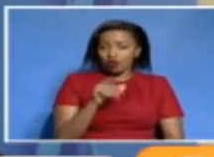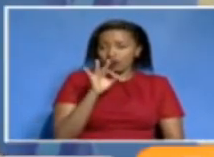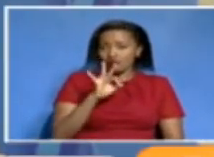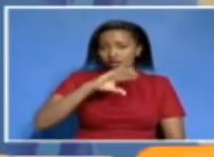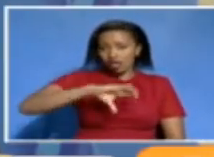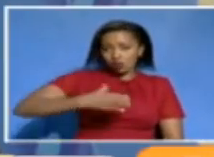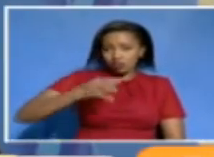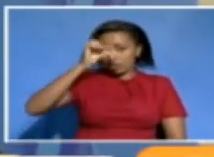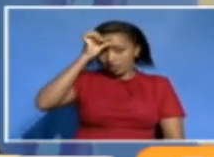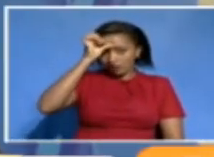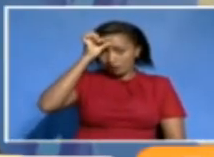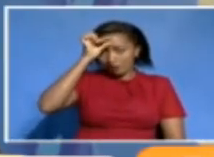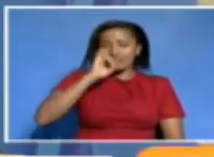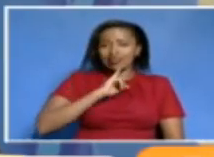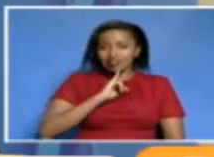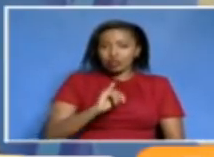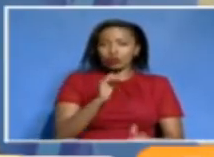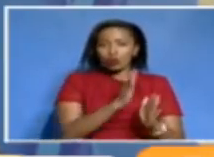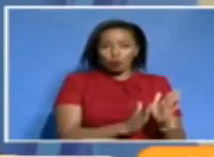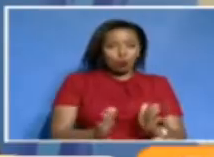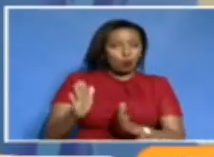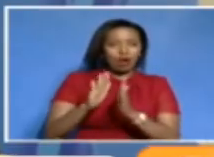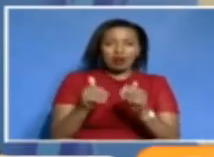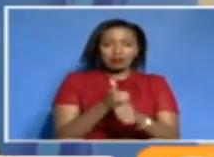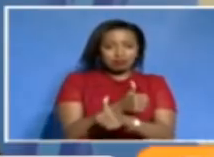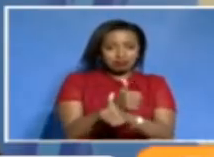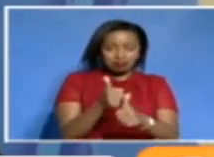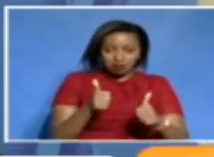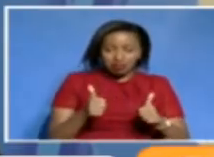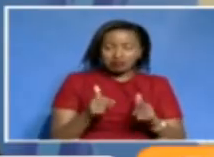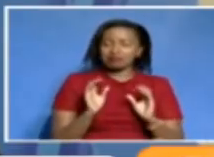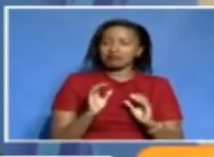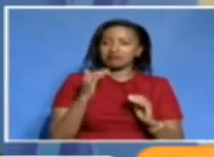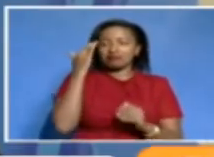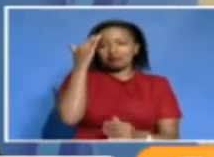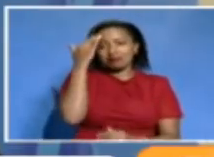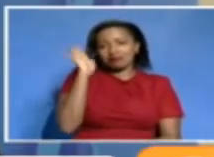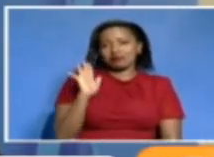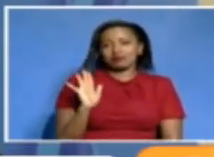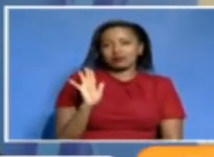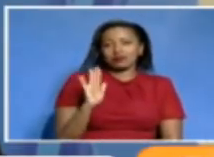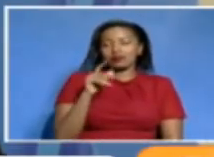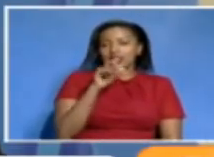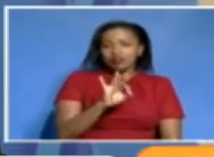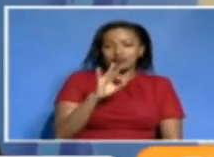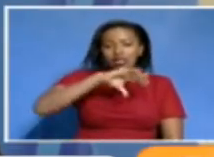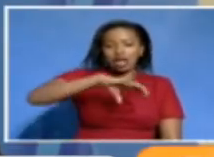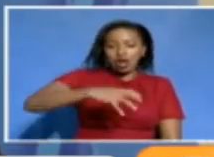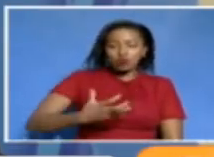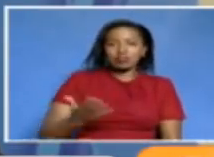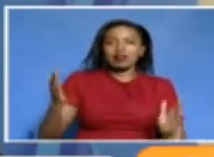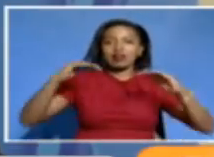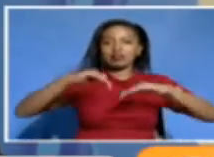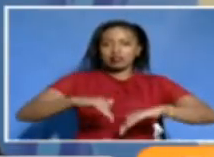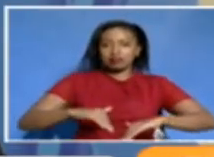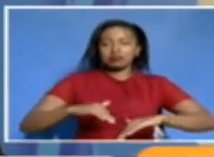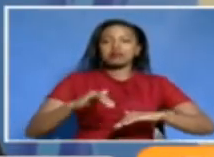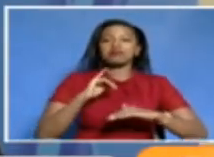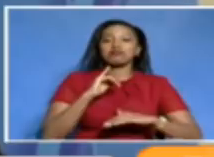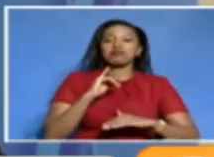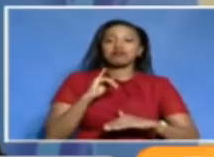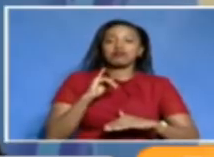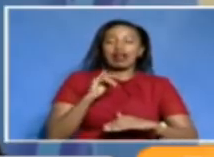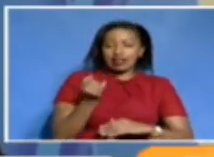is sitting properly into this. I'm not sure whether the county assembly is in